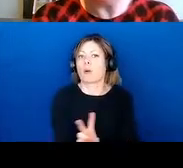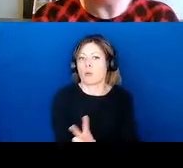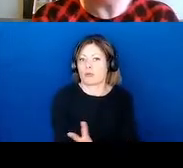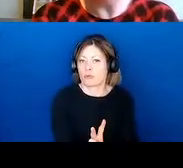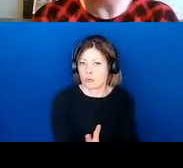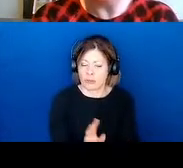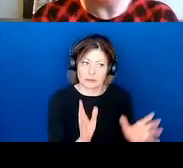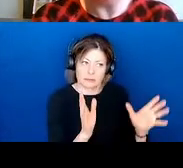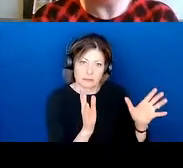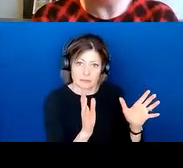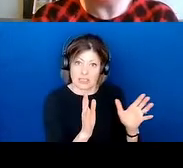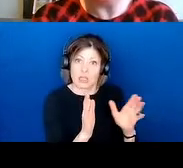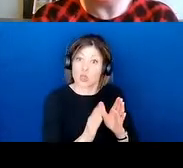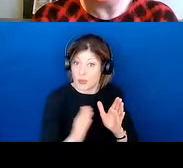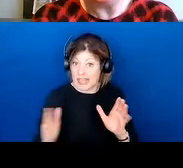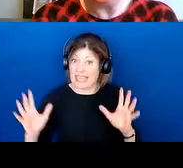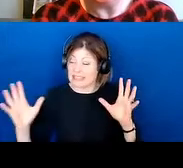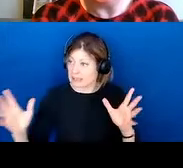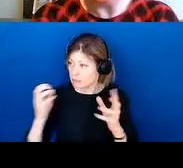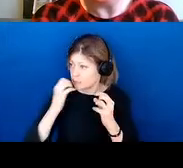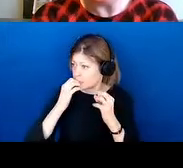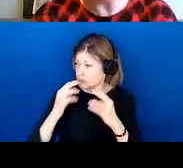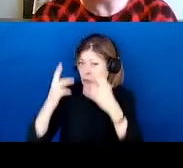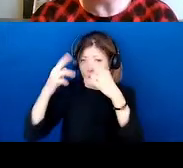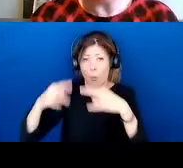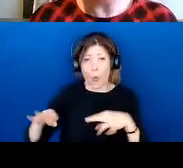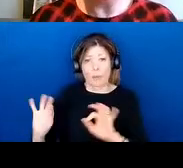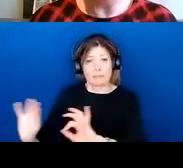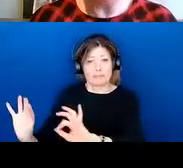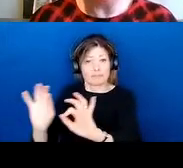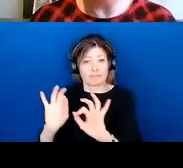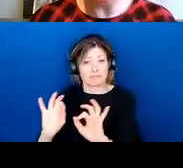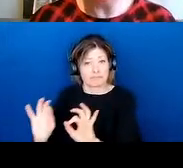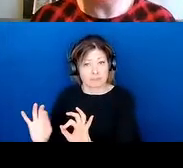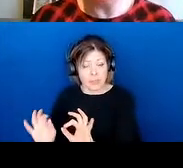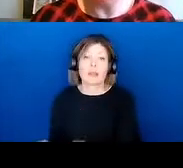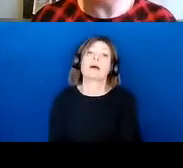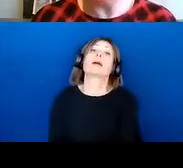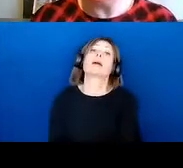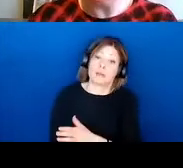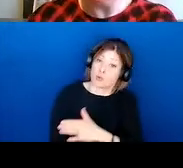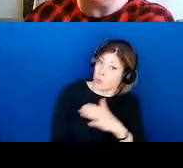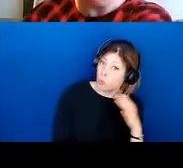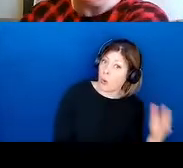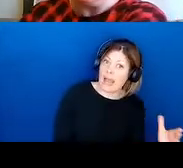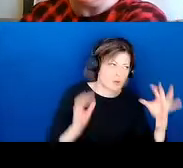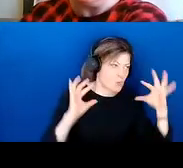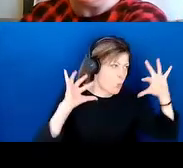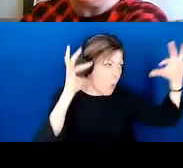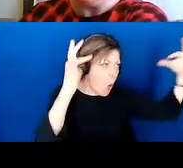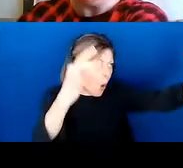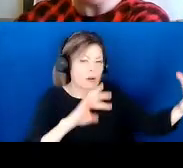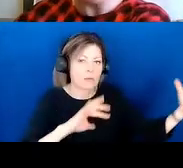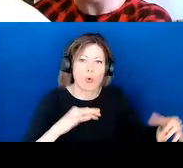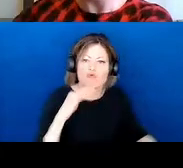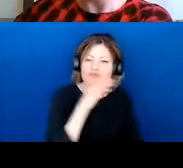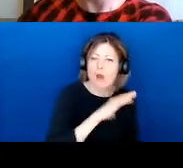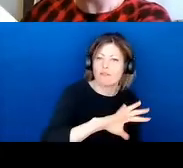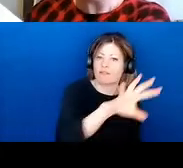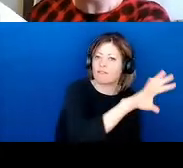pleasure grounds to the east and wild and natural woodland to the west.